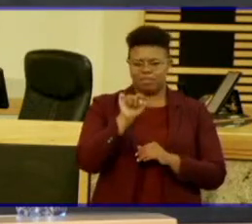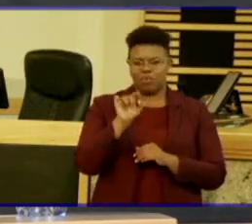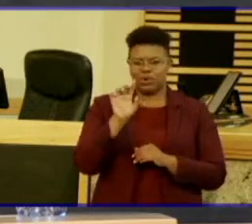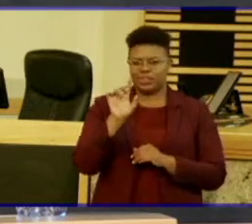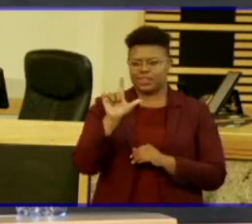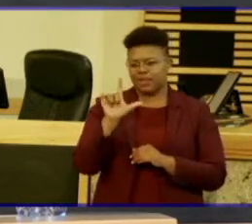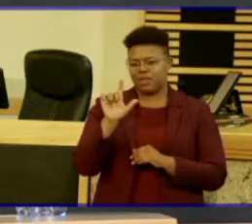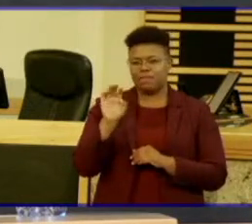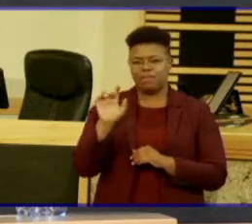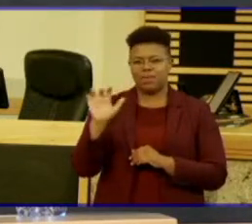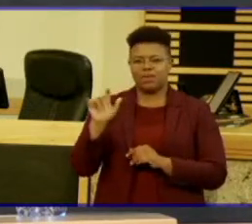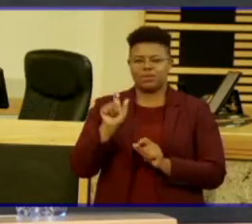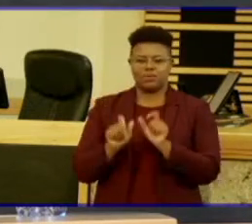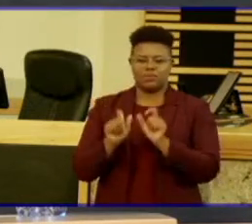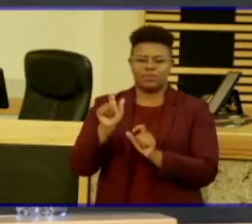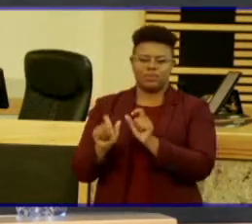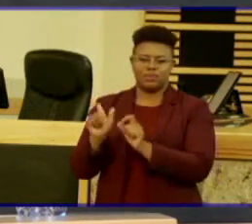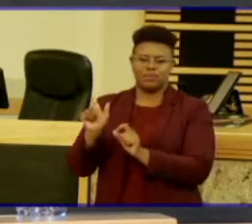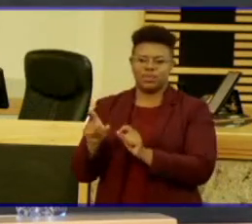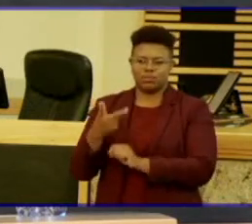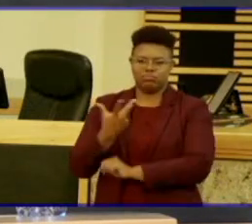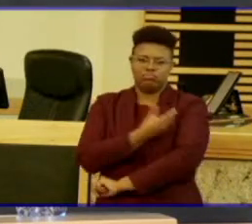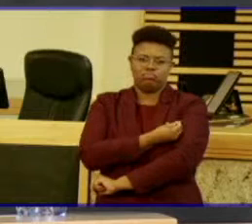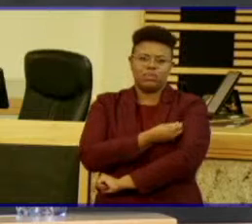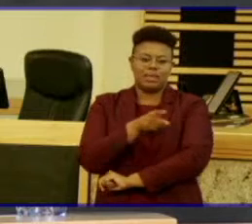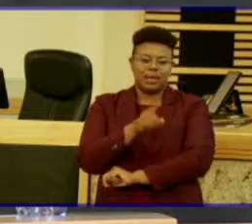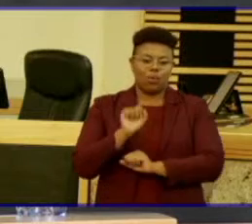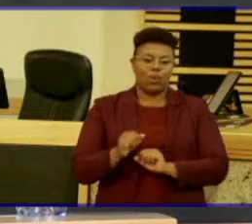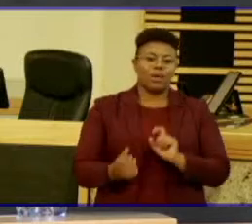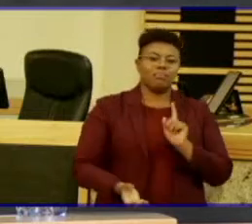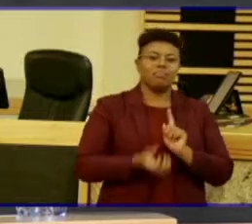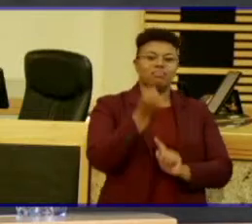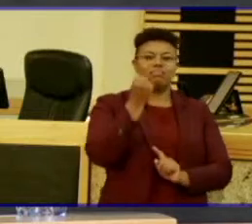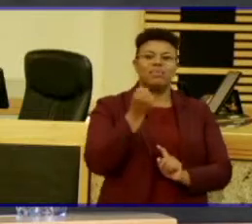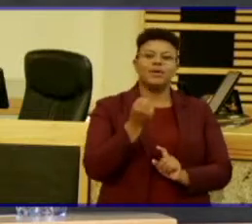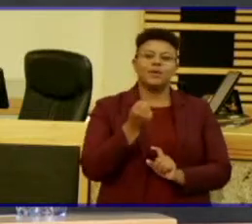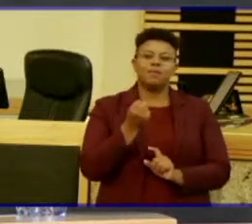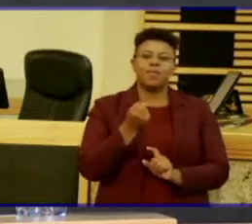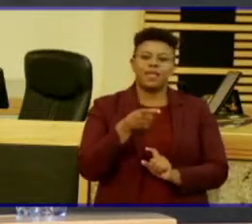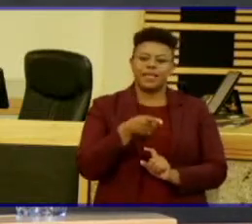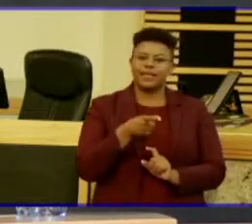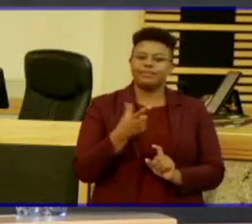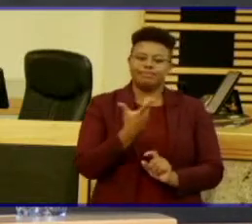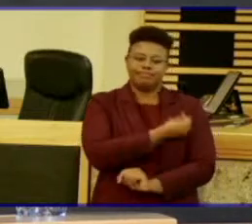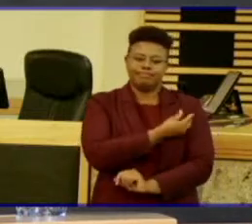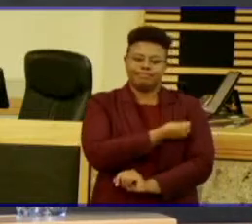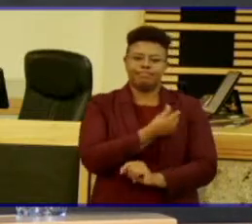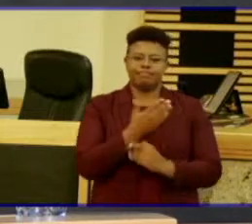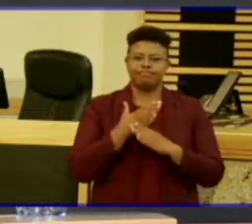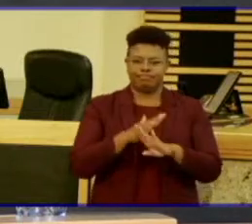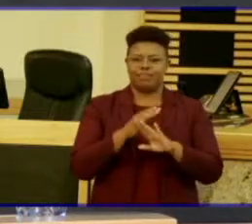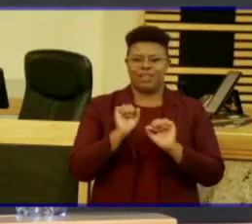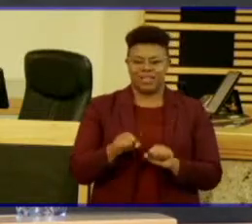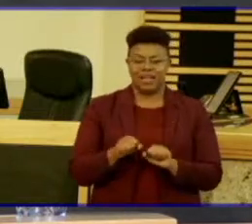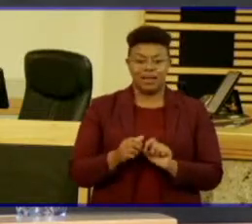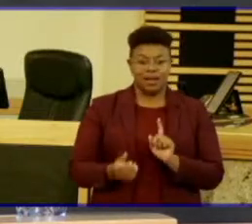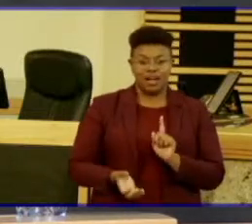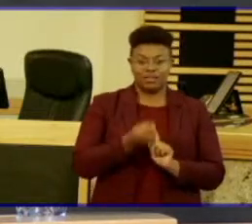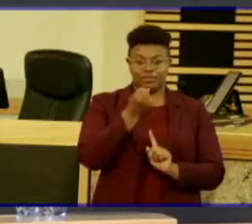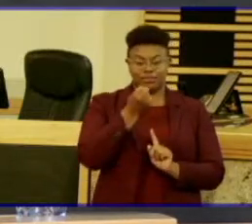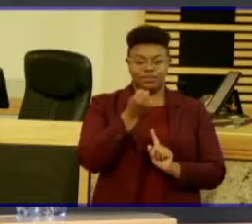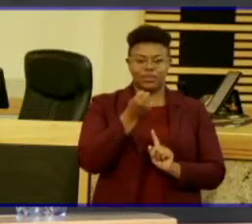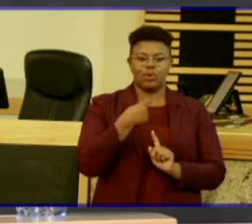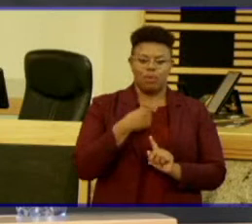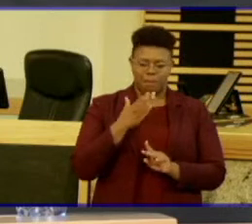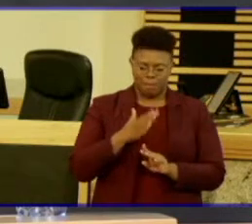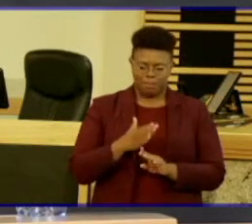million people, which is required for us to achieve our population herd immunity. To achieve this target, we must